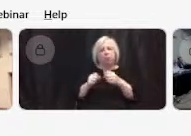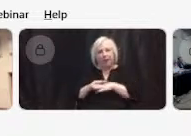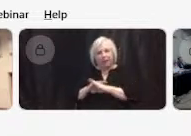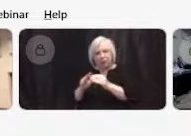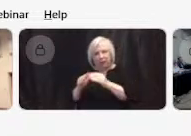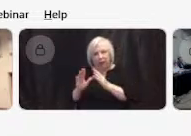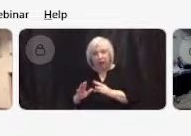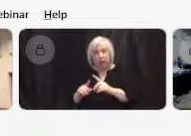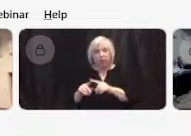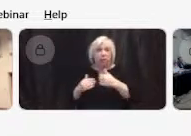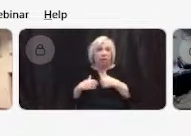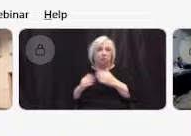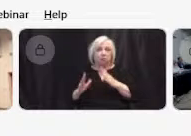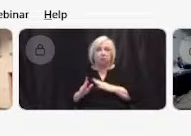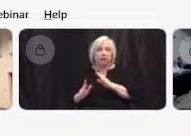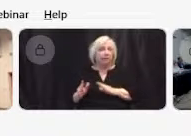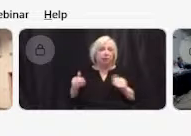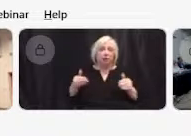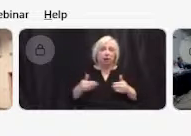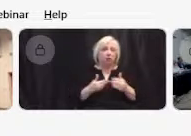me, never,